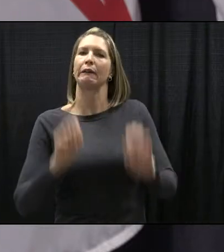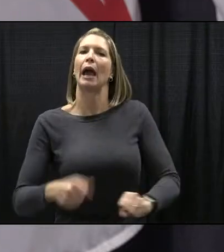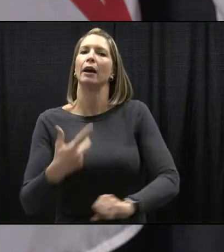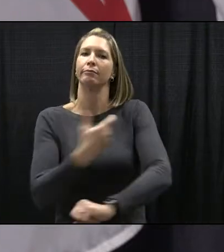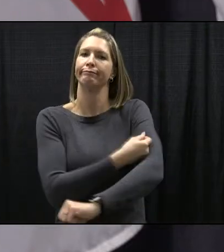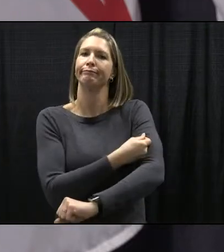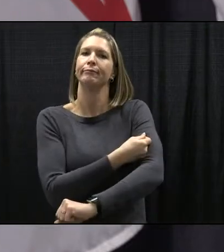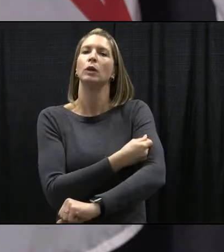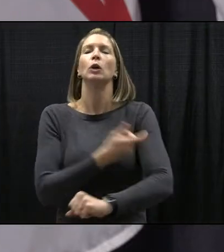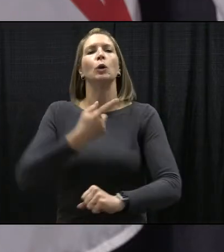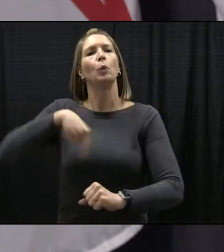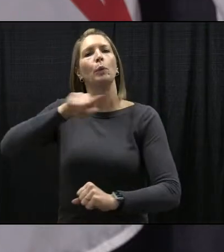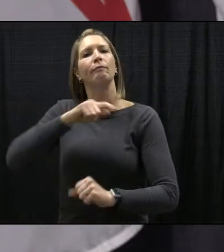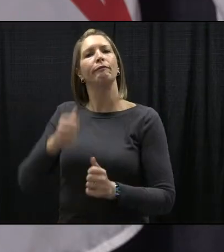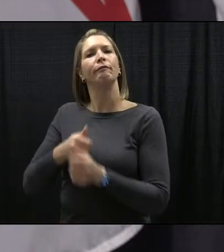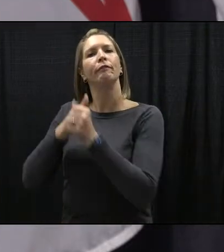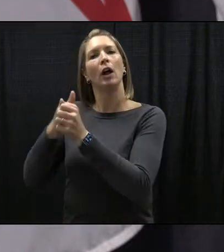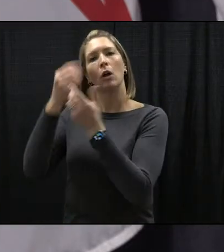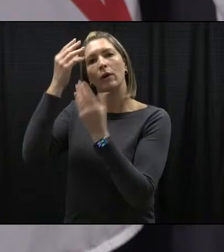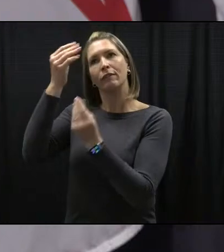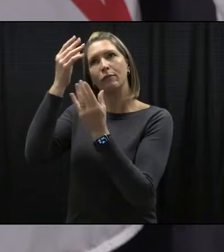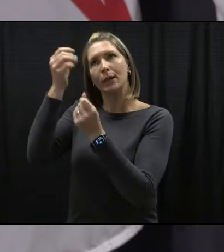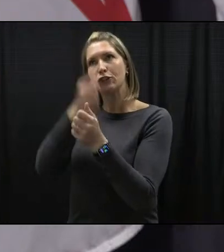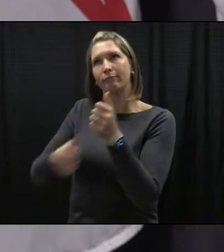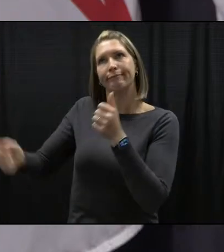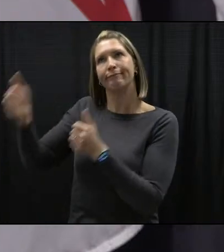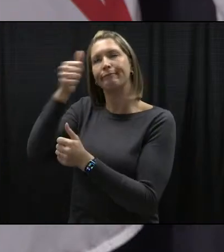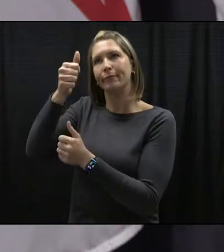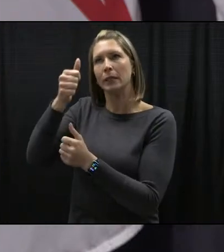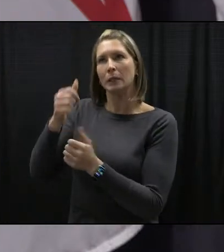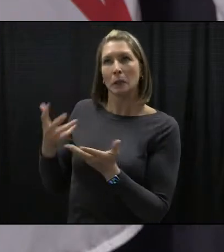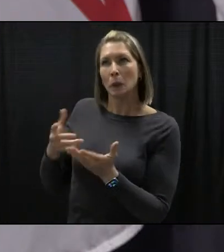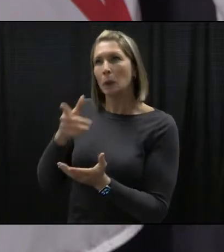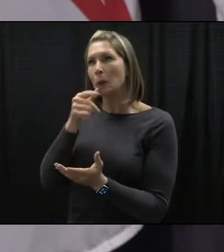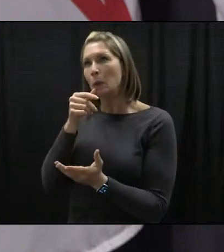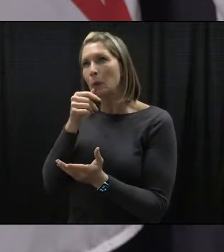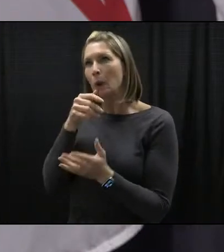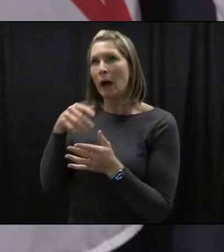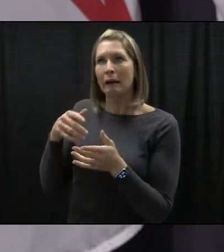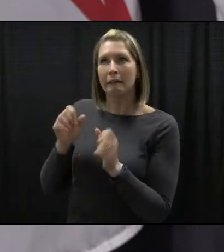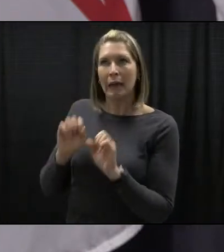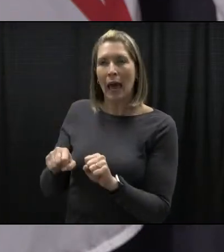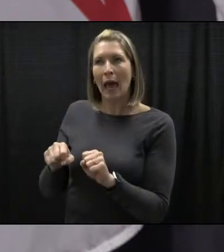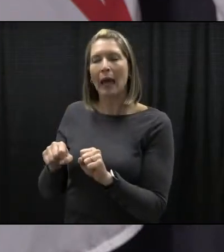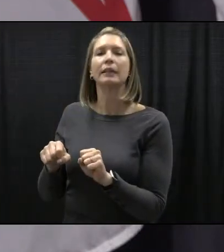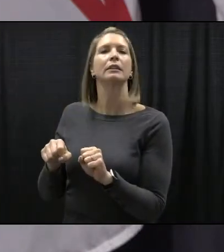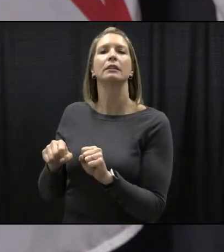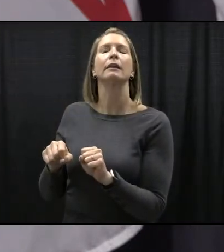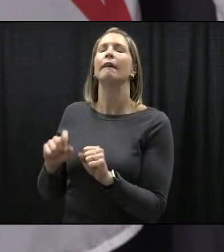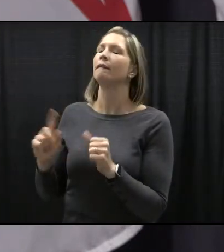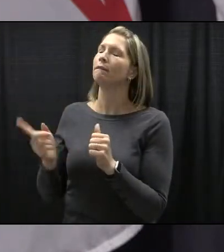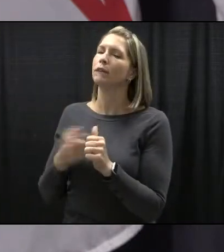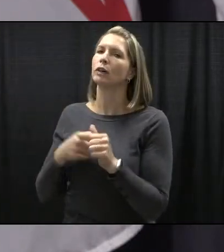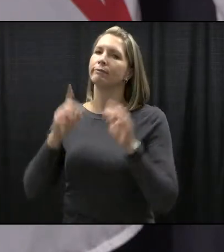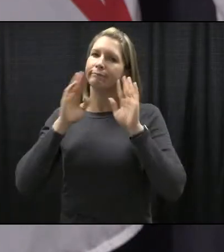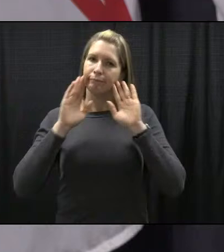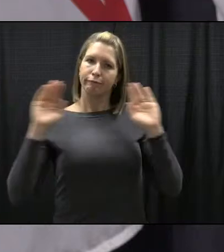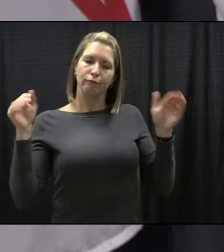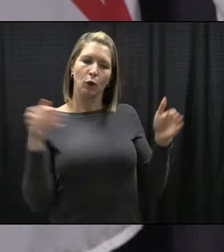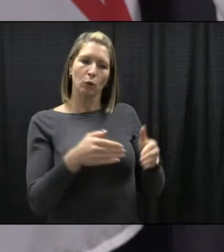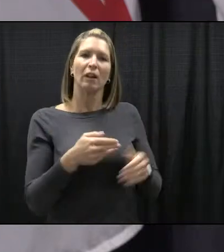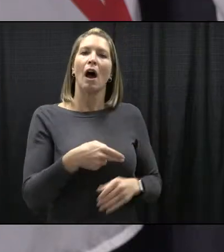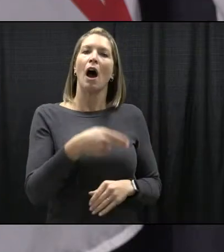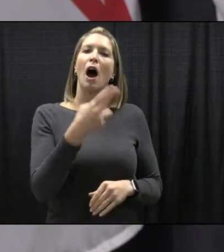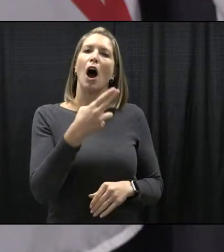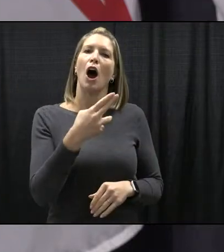Committee on Immunization has not yet made any recommendation on boosters other than for high-risk populations that we